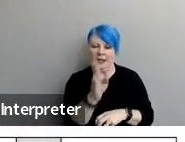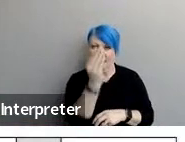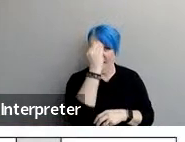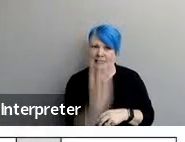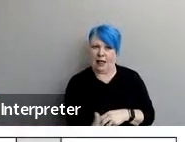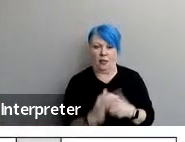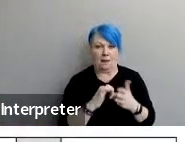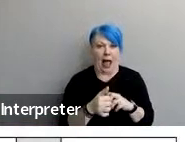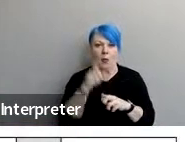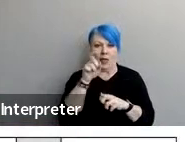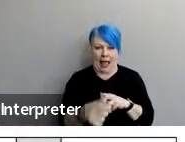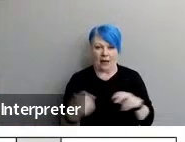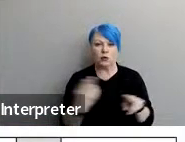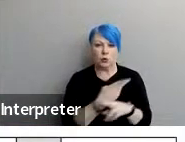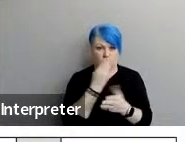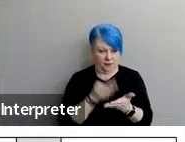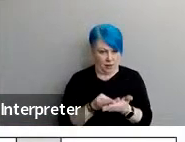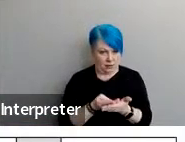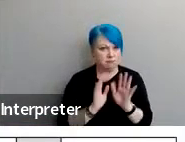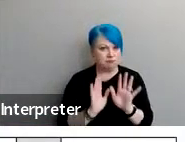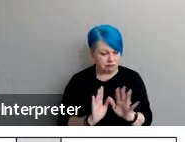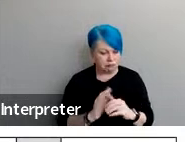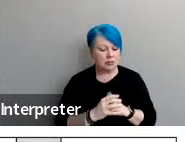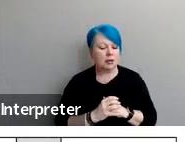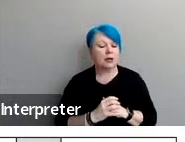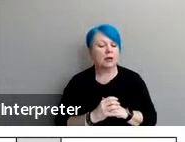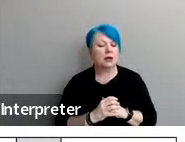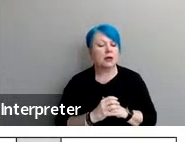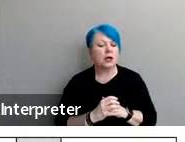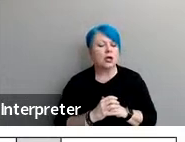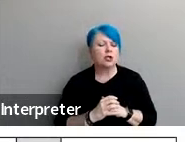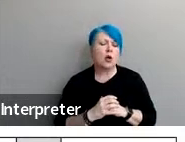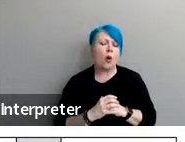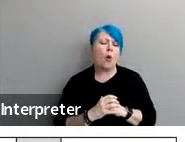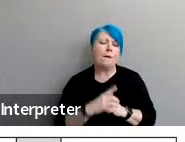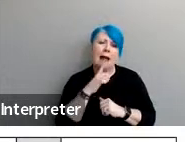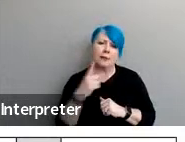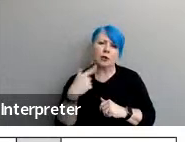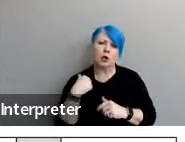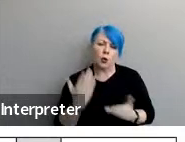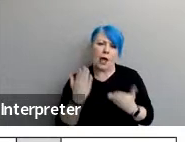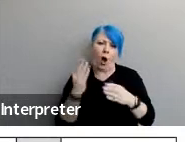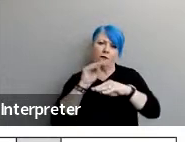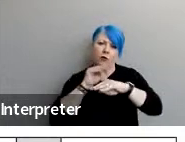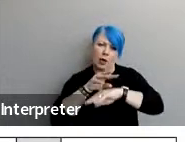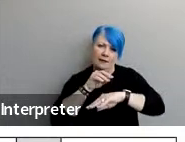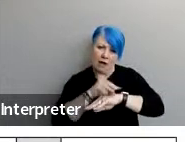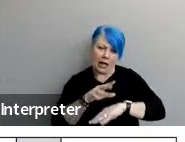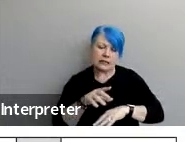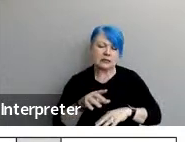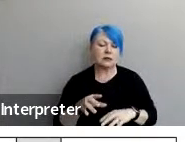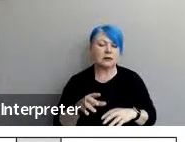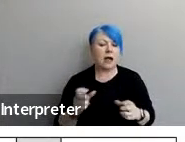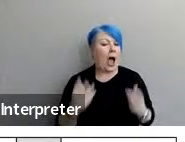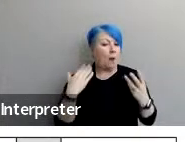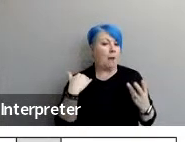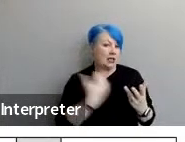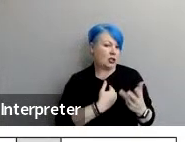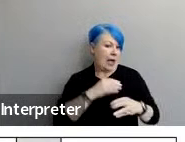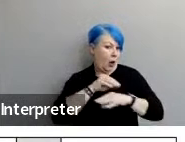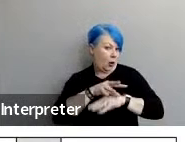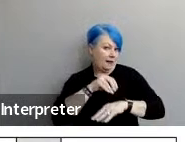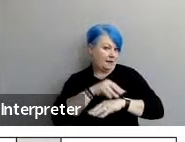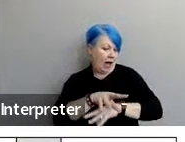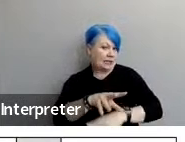advise the school district. How well is our advice taken? Do we as a school district believe that they're using the funds to